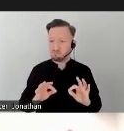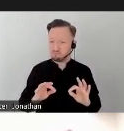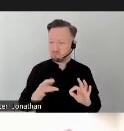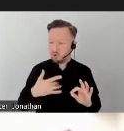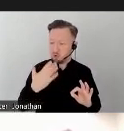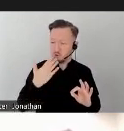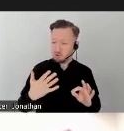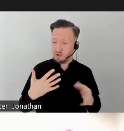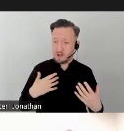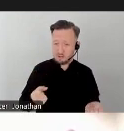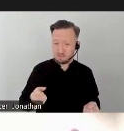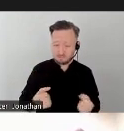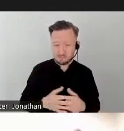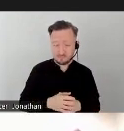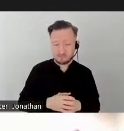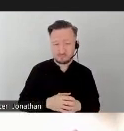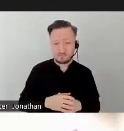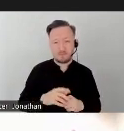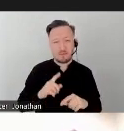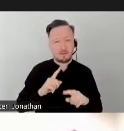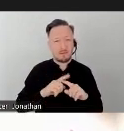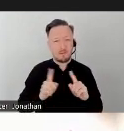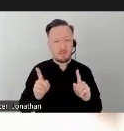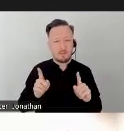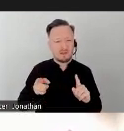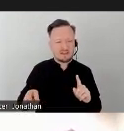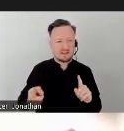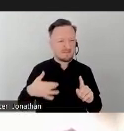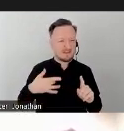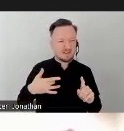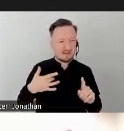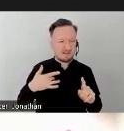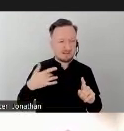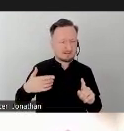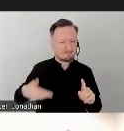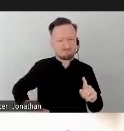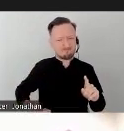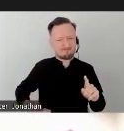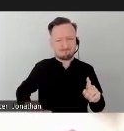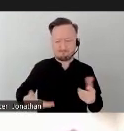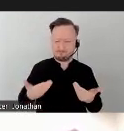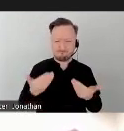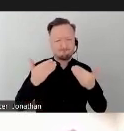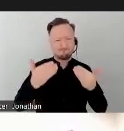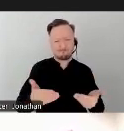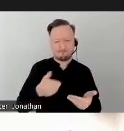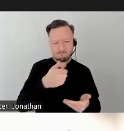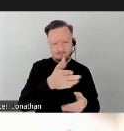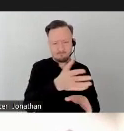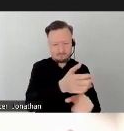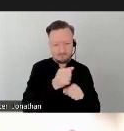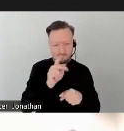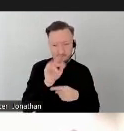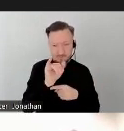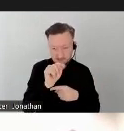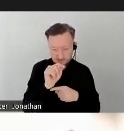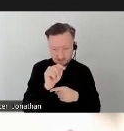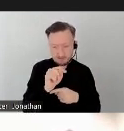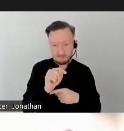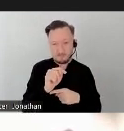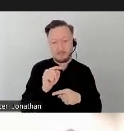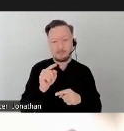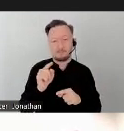health situation. But something just compelled him to take advantage of the opportunity to pick up one of our fit kits. He made the journey to